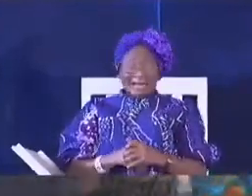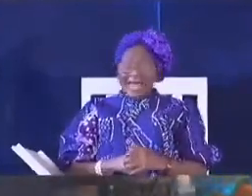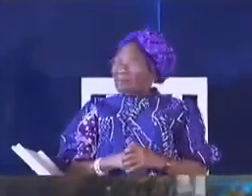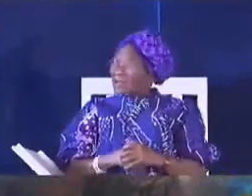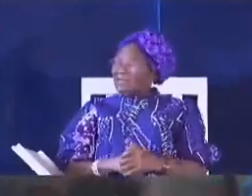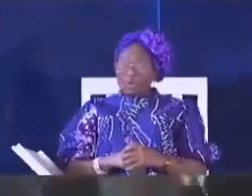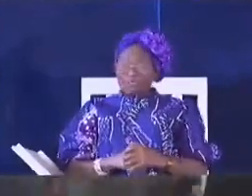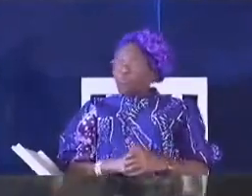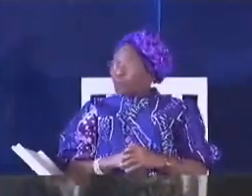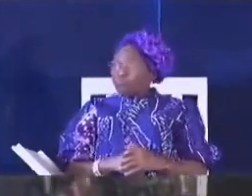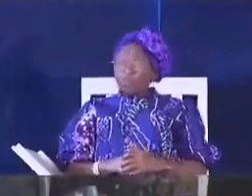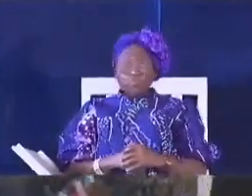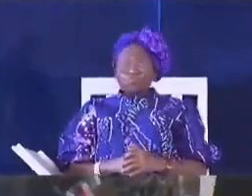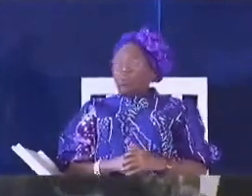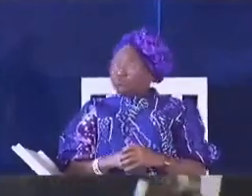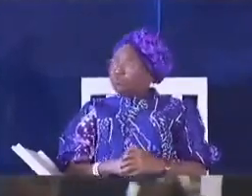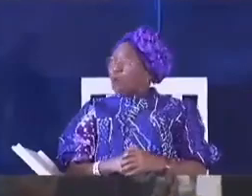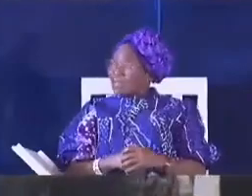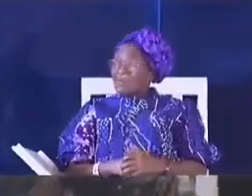Jesus.